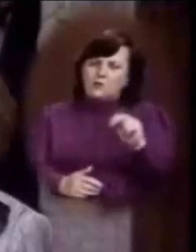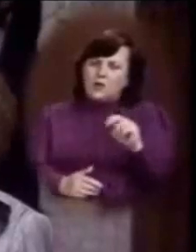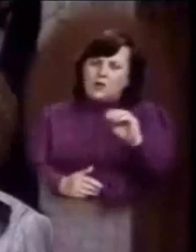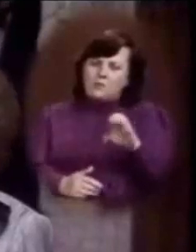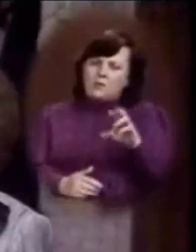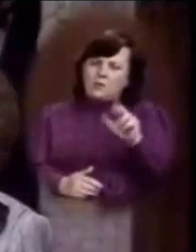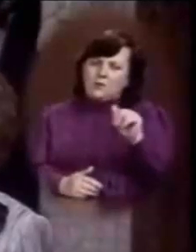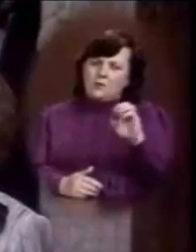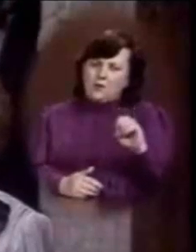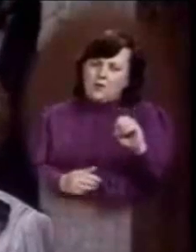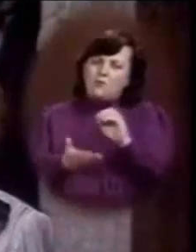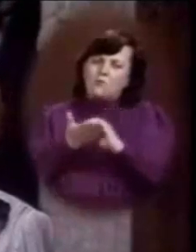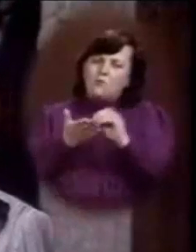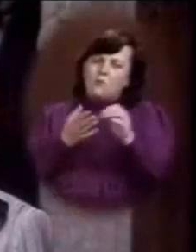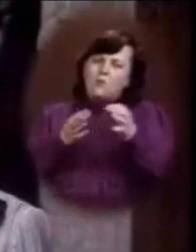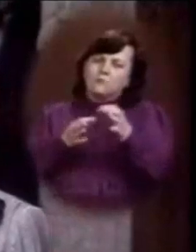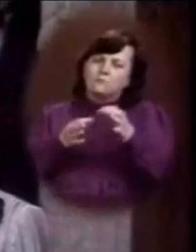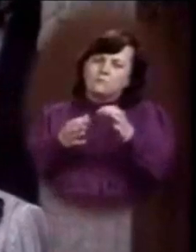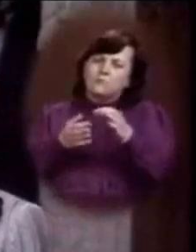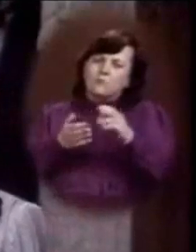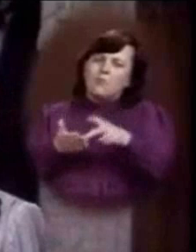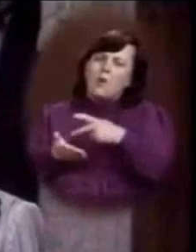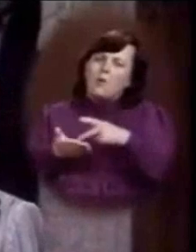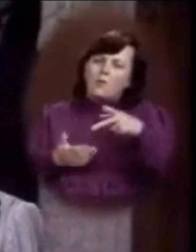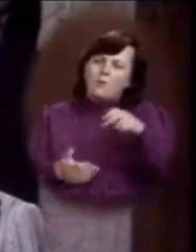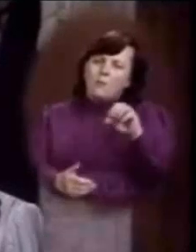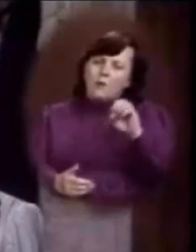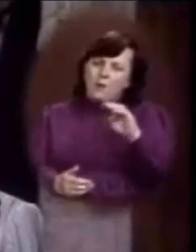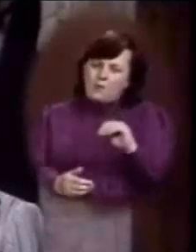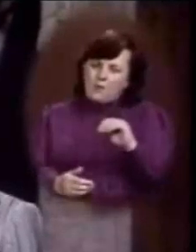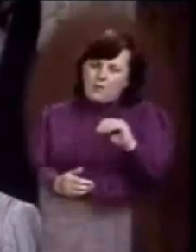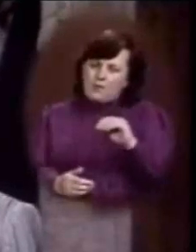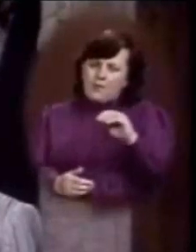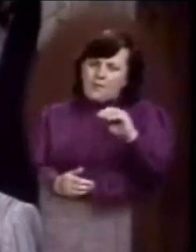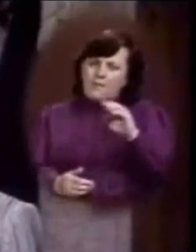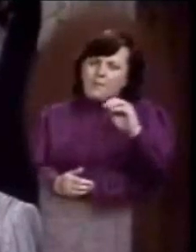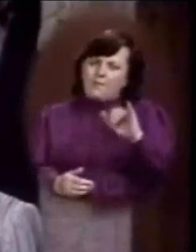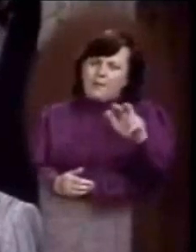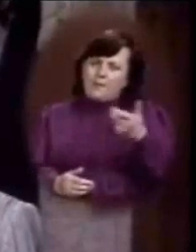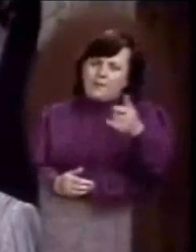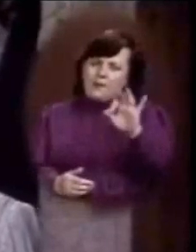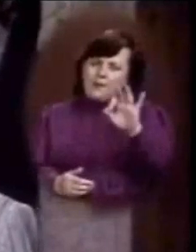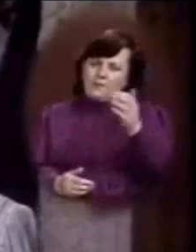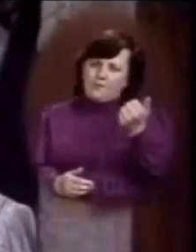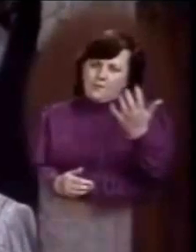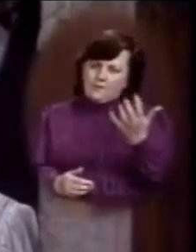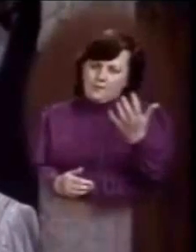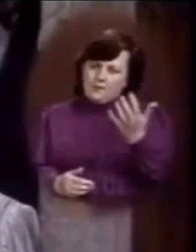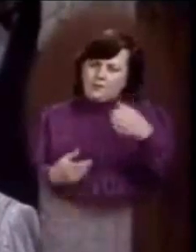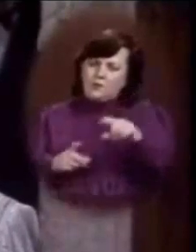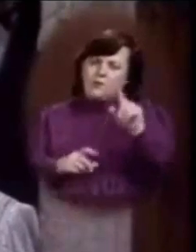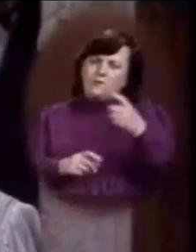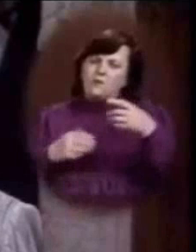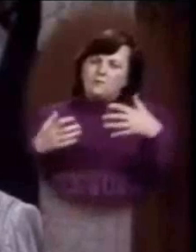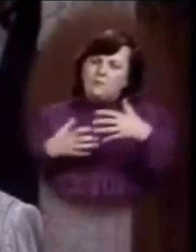In Flanders Fields in the early morning of the 3rd of May, 1915, while the First Battle of